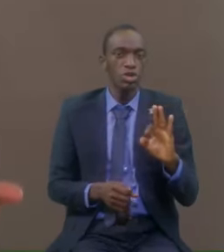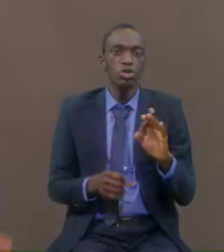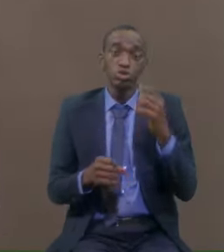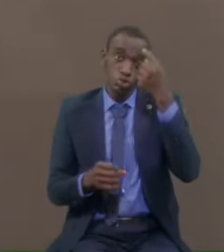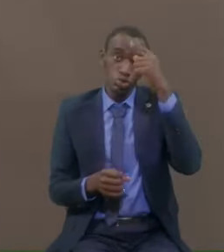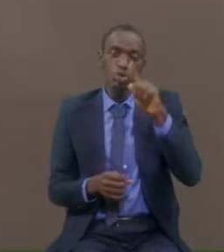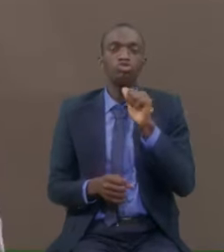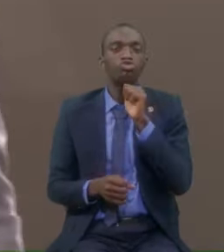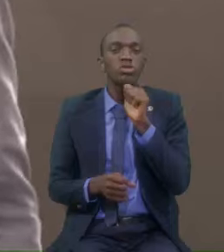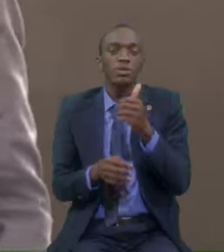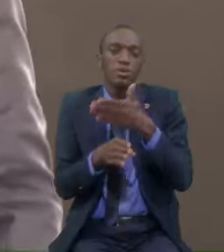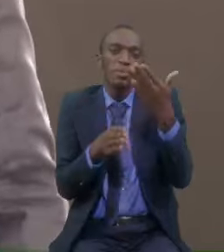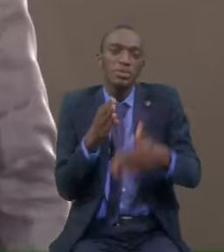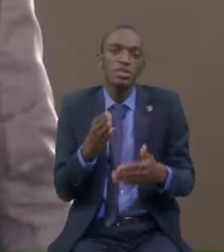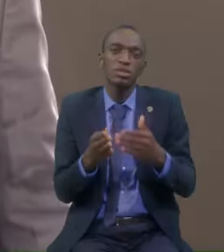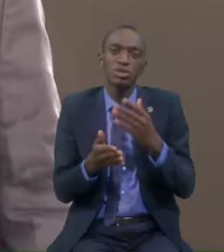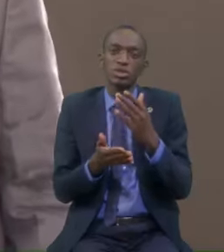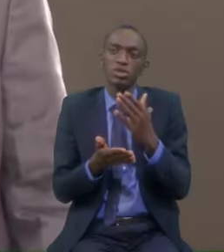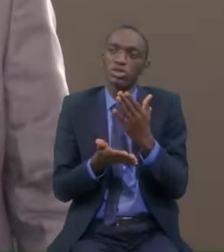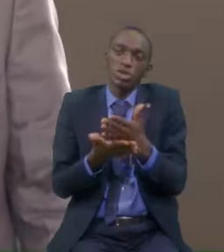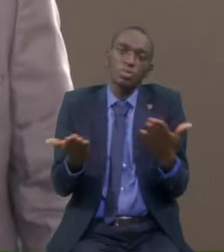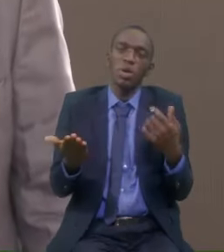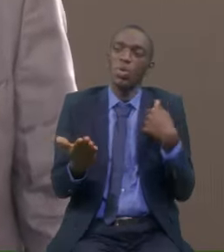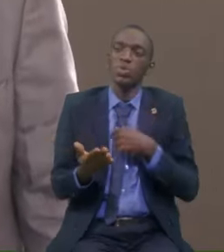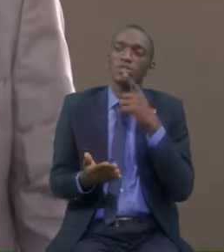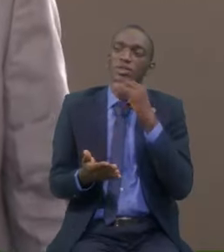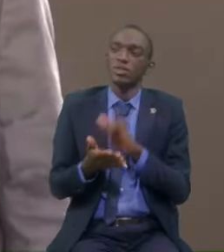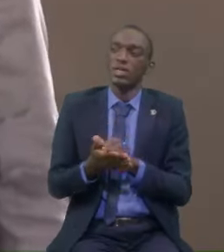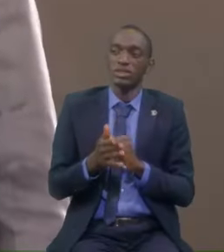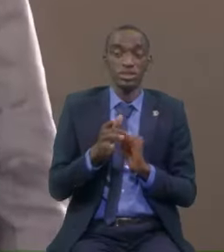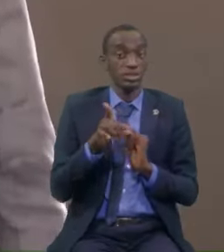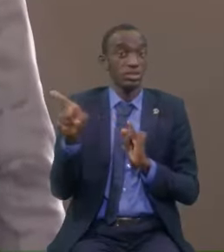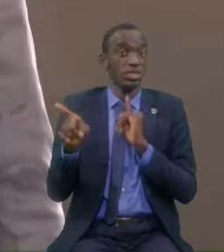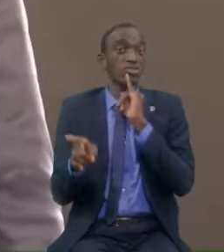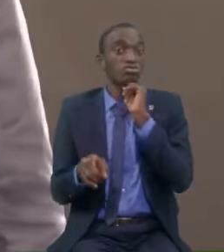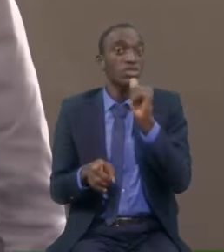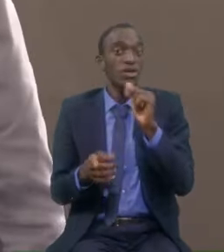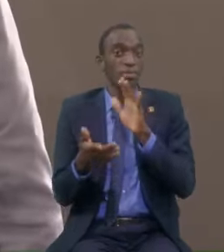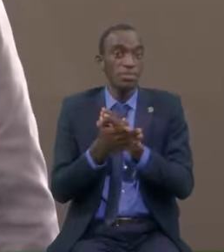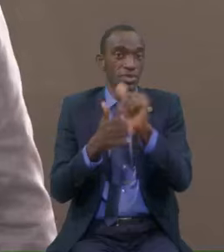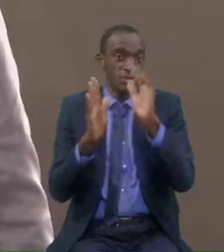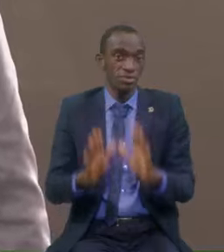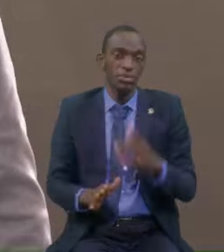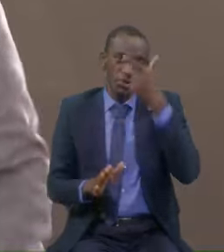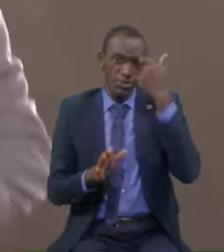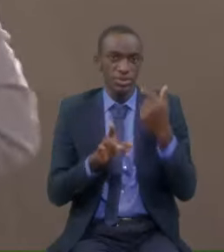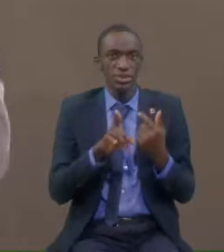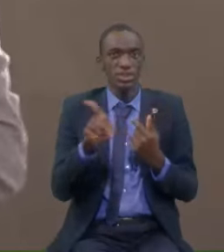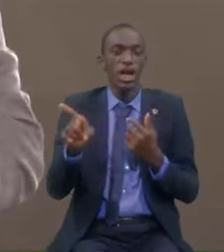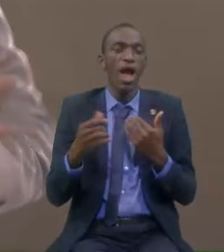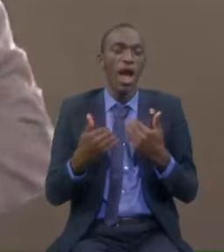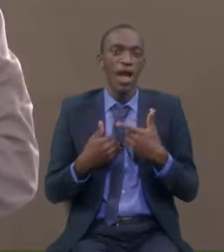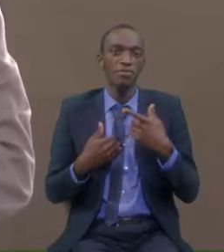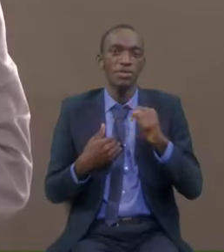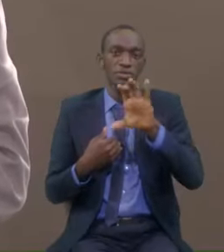say is not a believer because he has the chaff in his life, yet they must